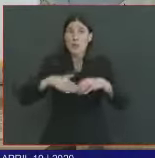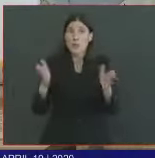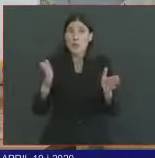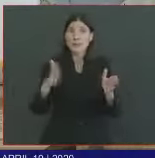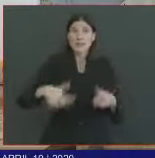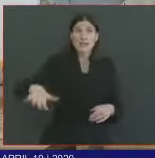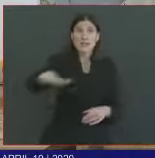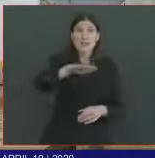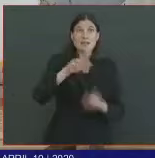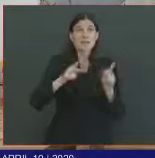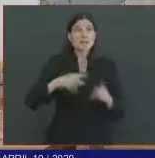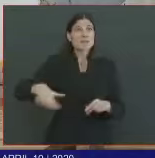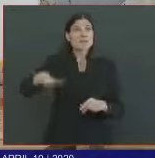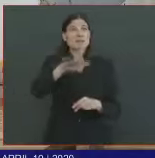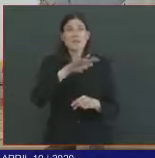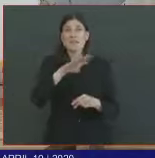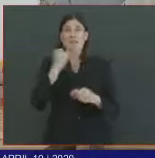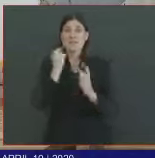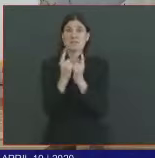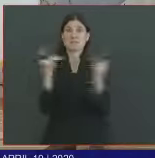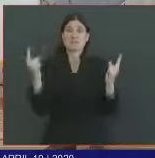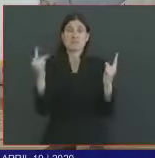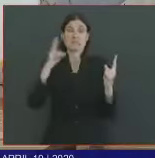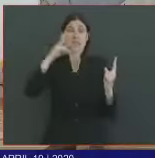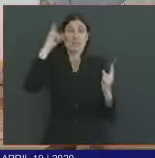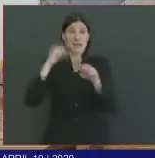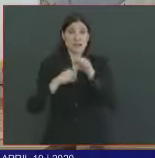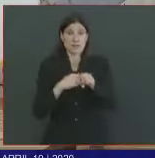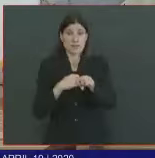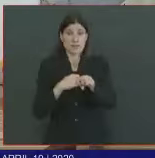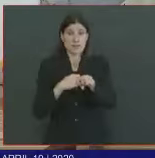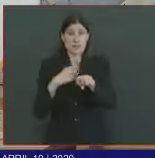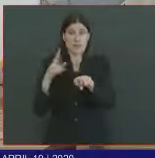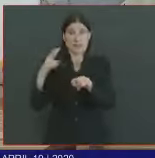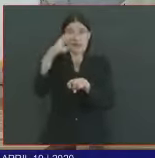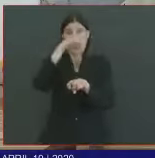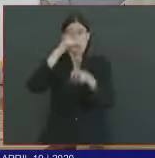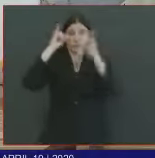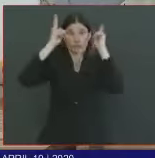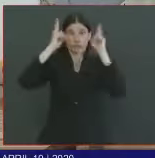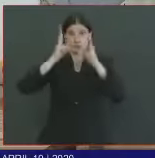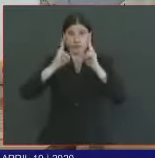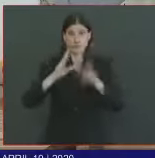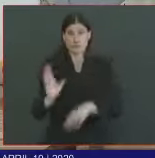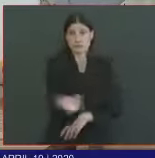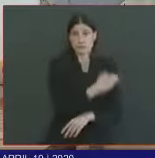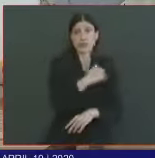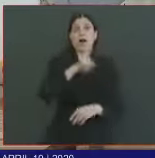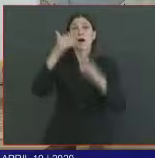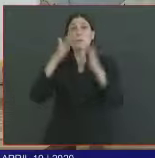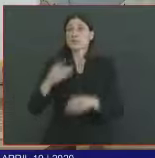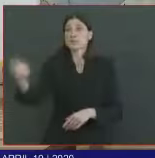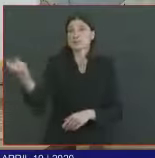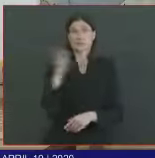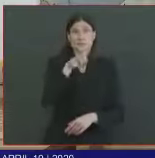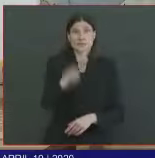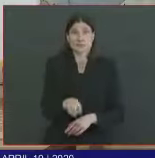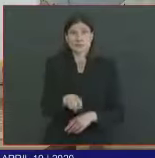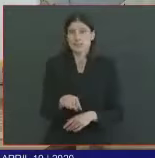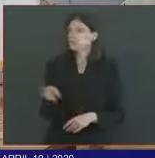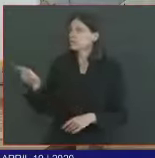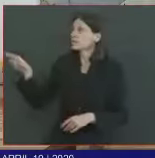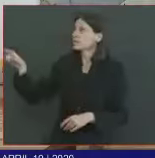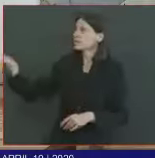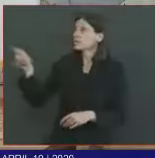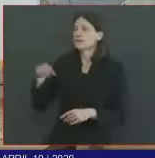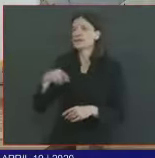and customers wear masks? When is the earliest you see them reopening? I'm thinking that's John's way of telling me I need a haircut.